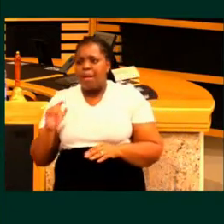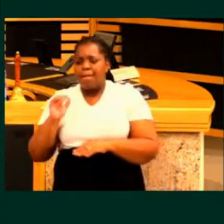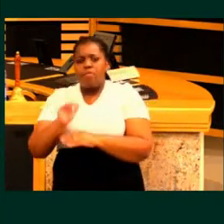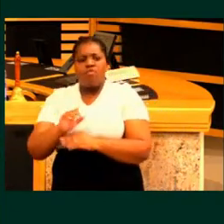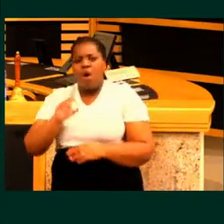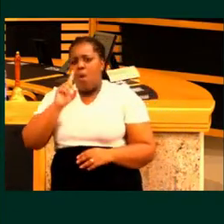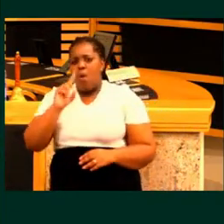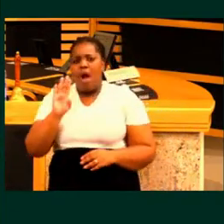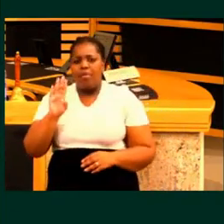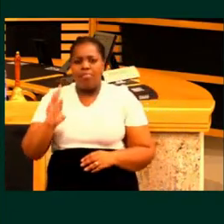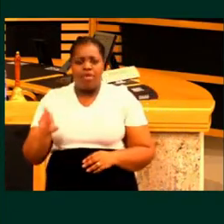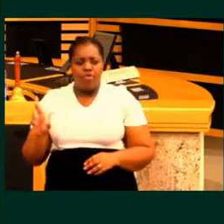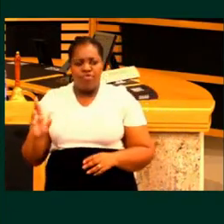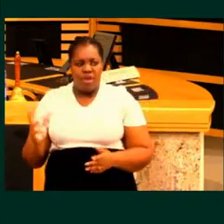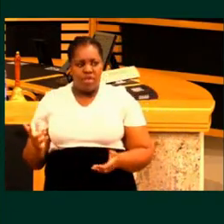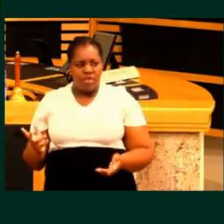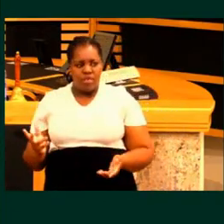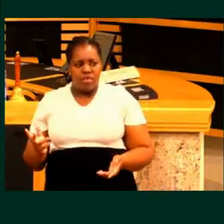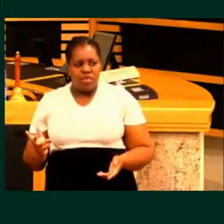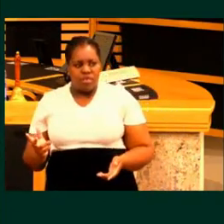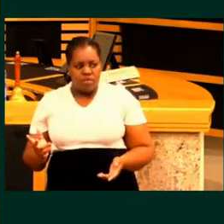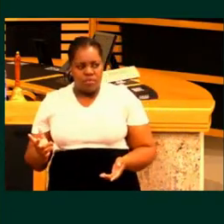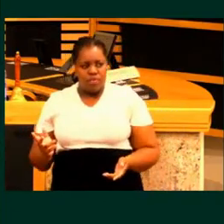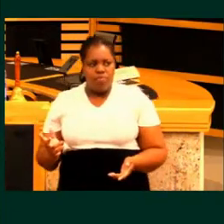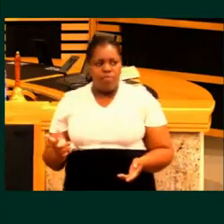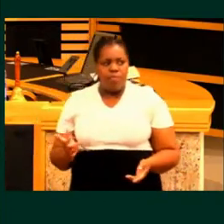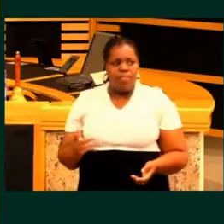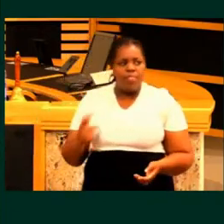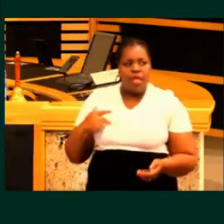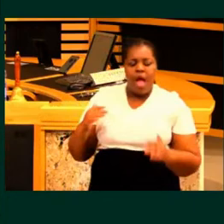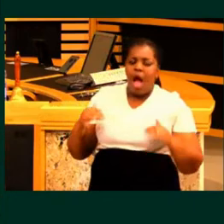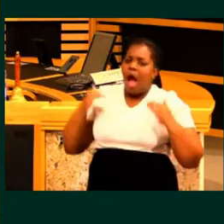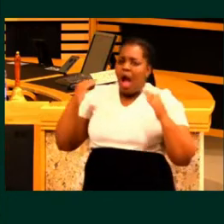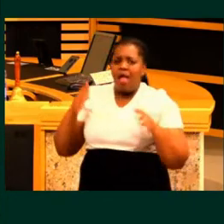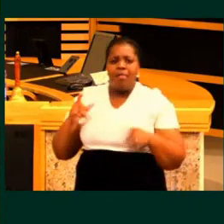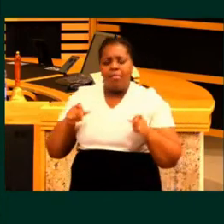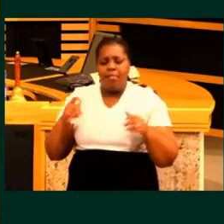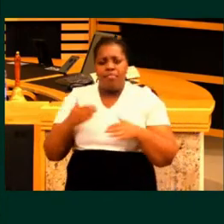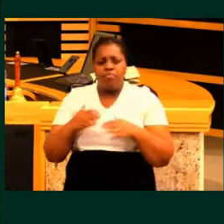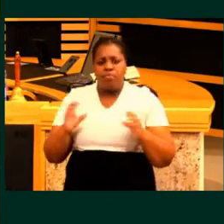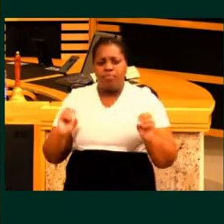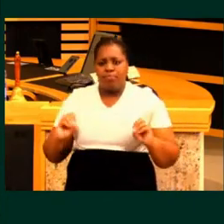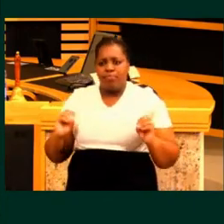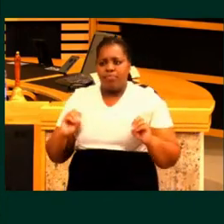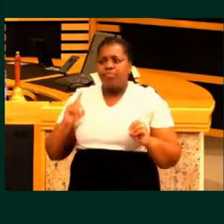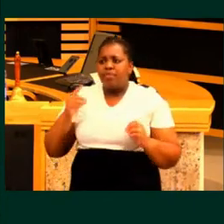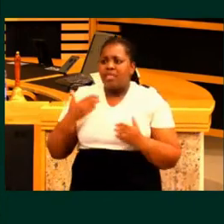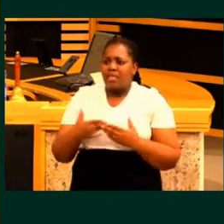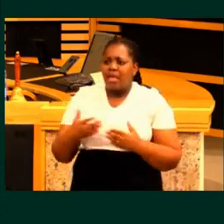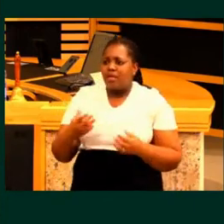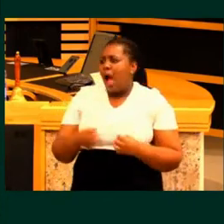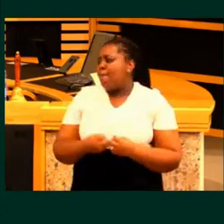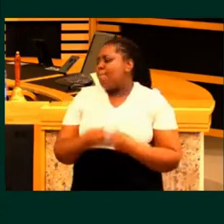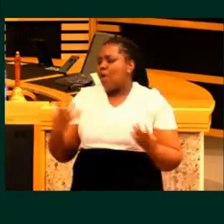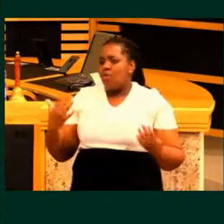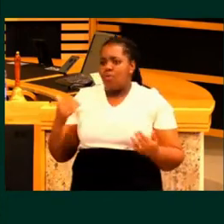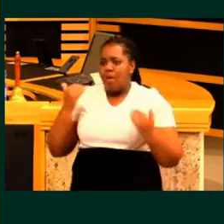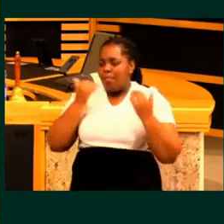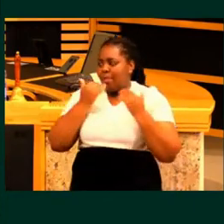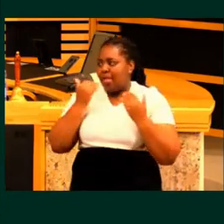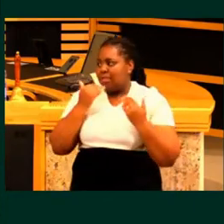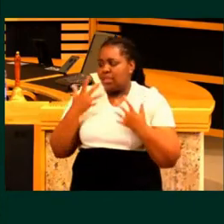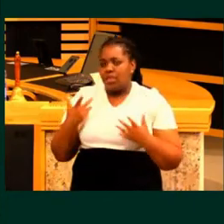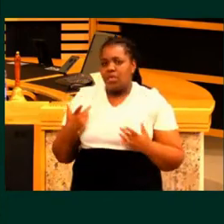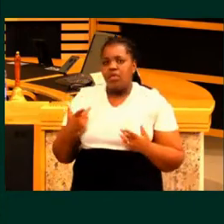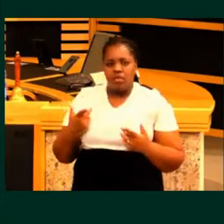billion Rand um with a high unemployment rate and with the amount of plastic uh waste plastic